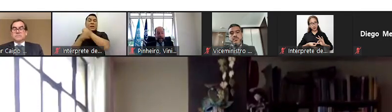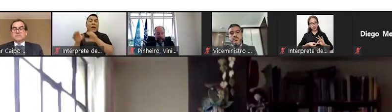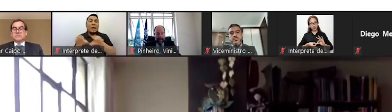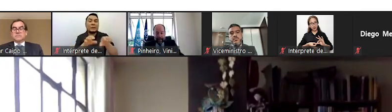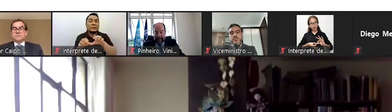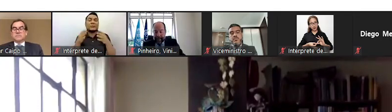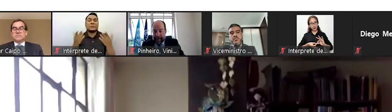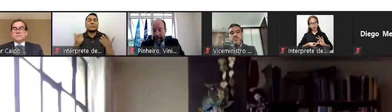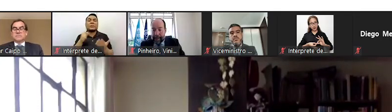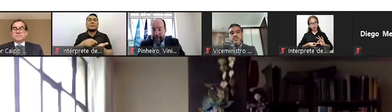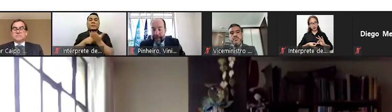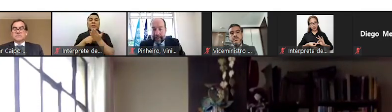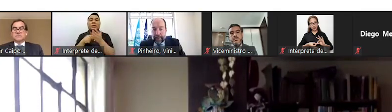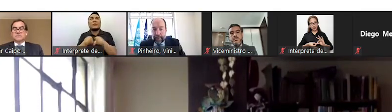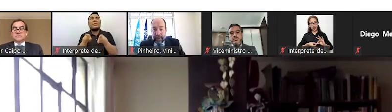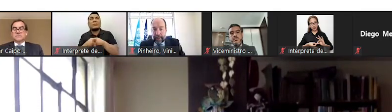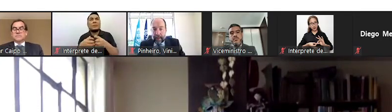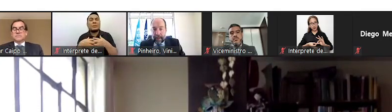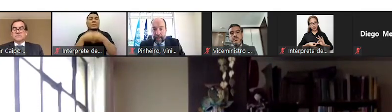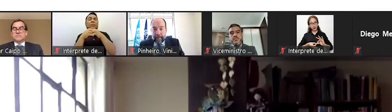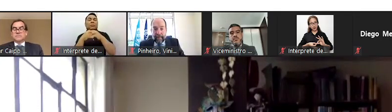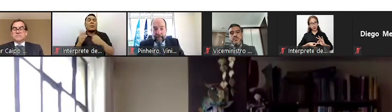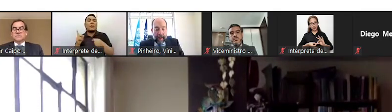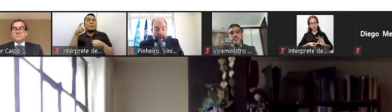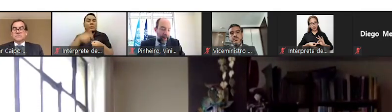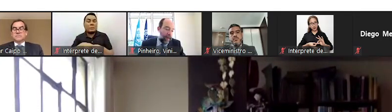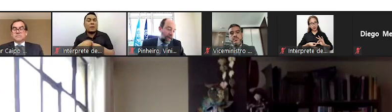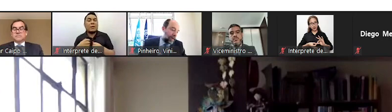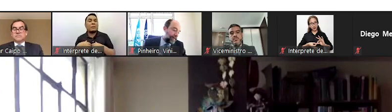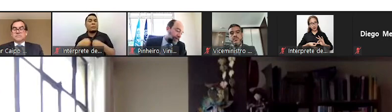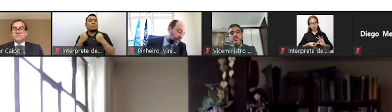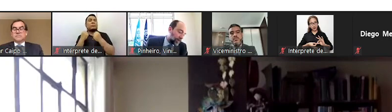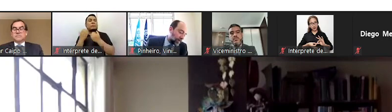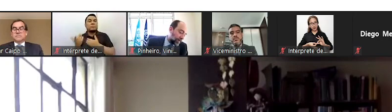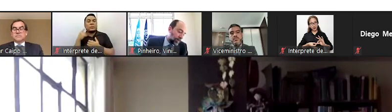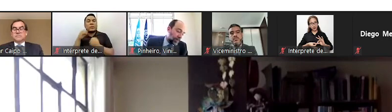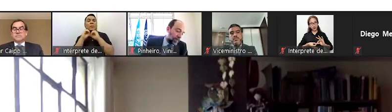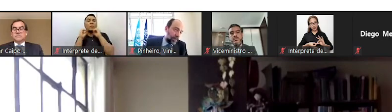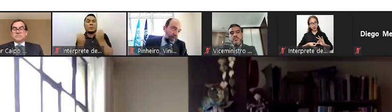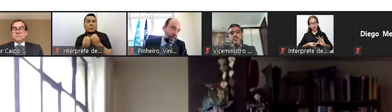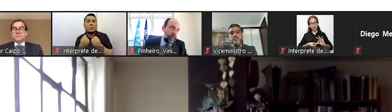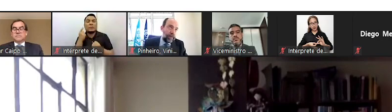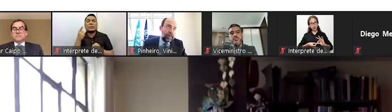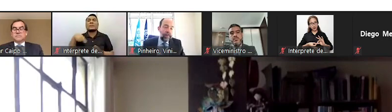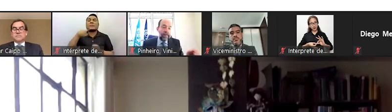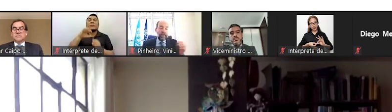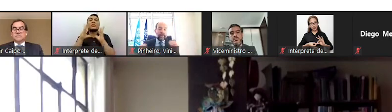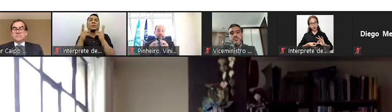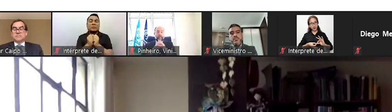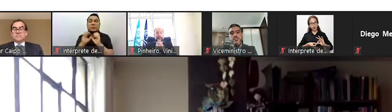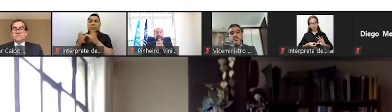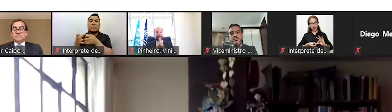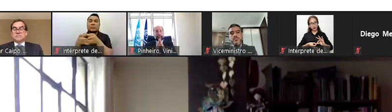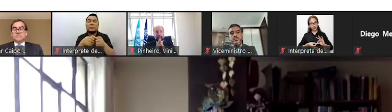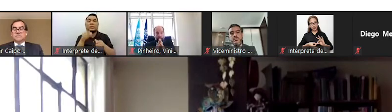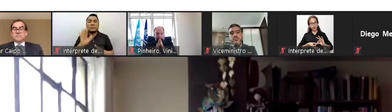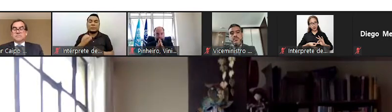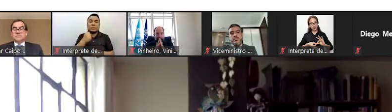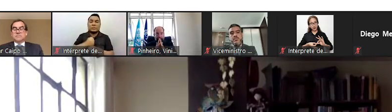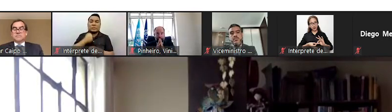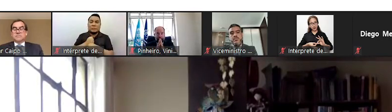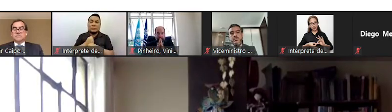of this national election plan also demands to enhance the empowering participation of civil society